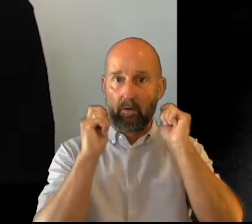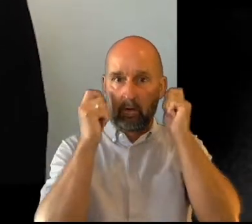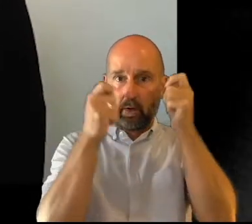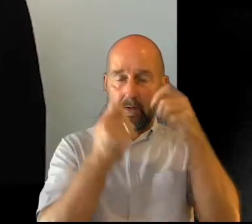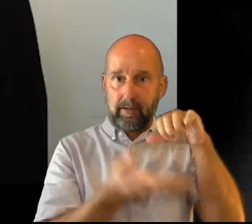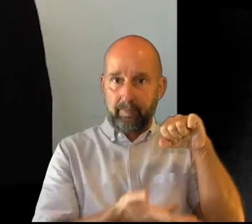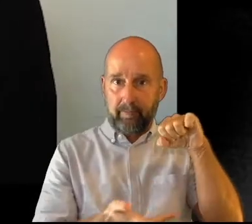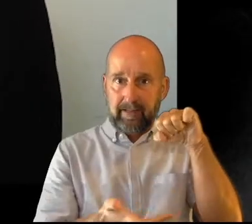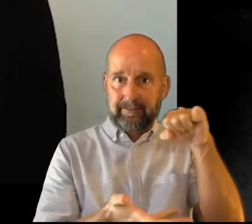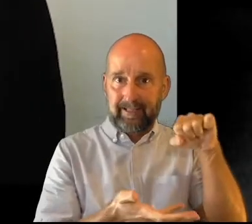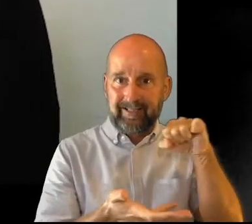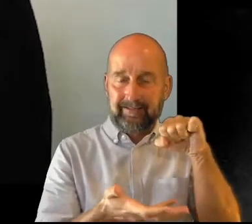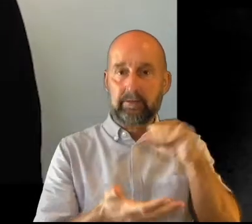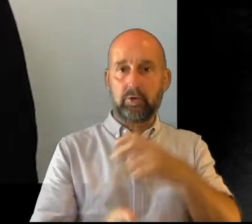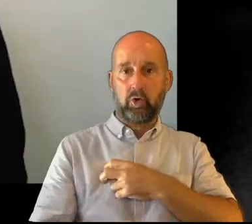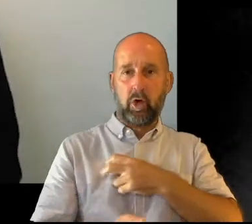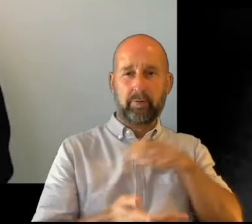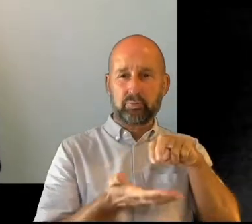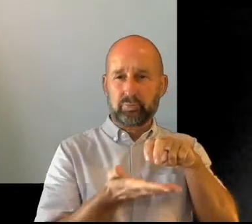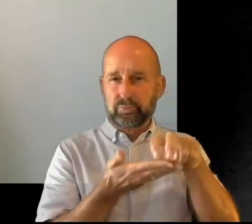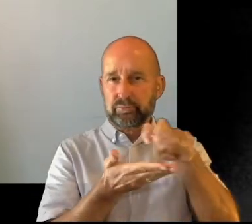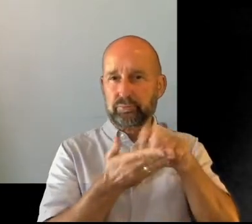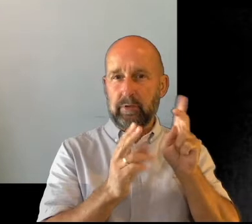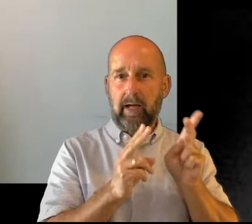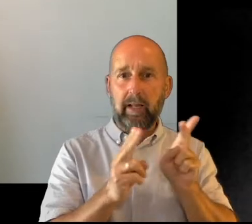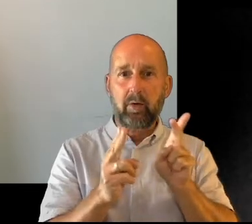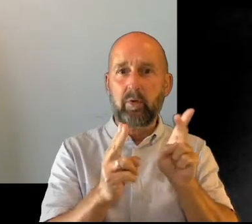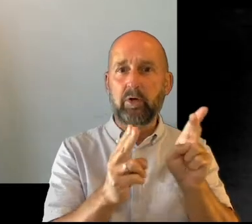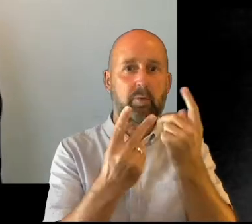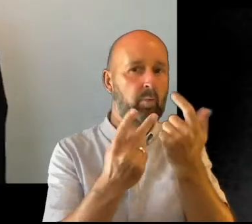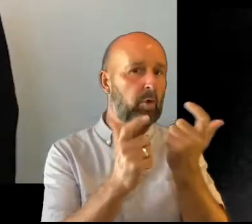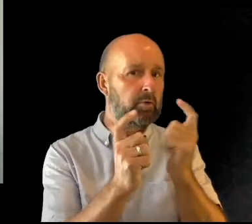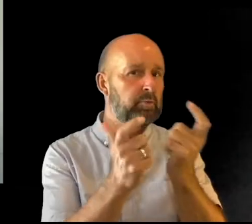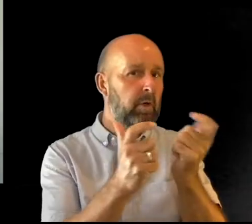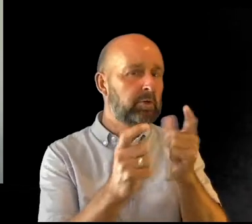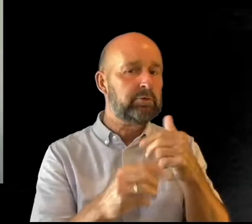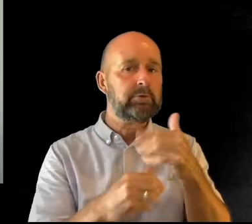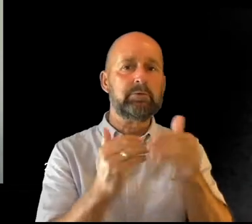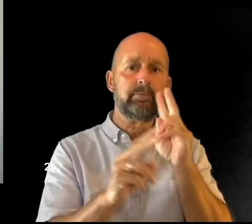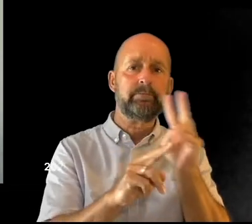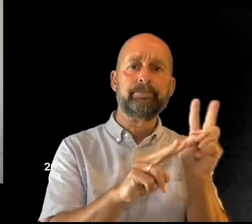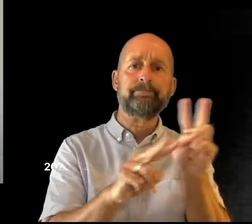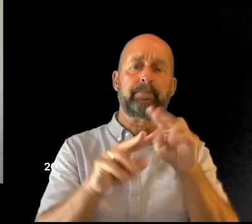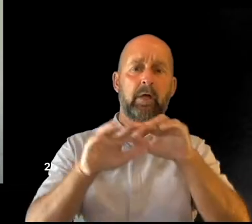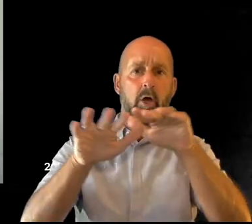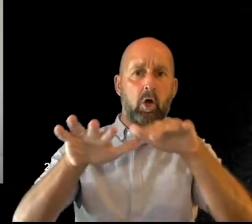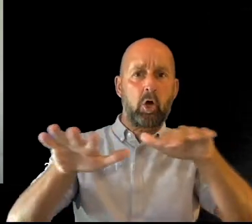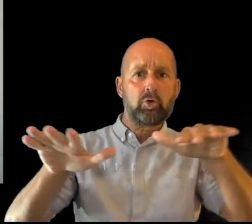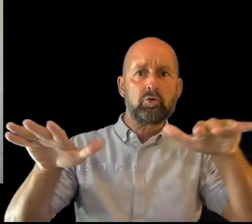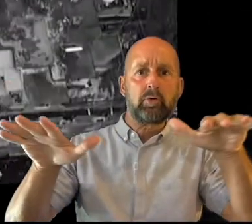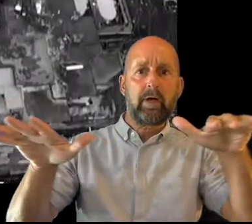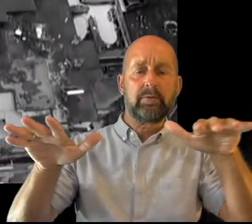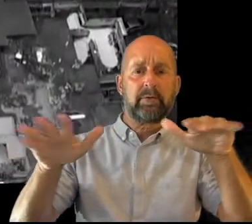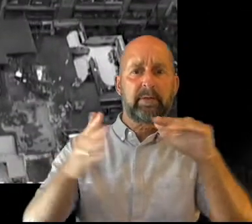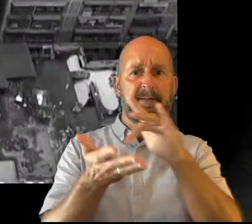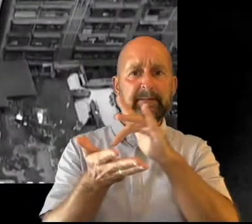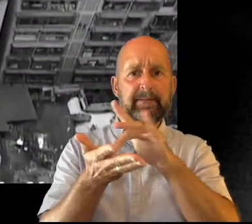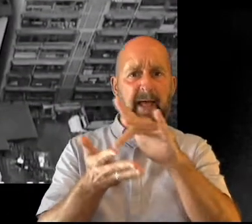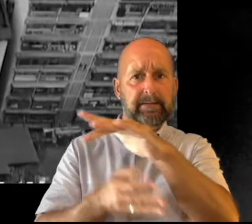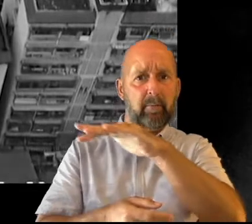hand, nervously makes her way through alleyways, watching her back as she goes. We look across the underground, a desolate